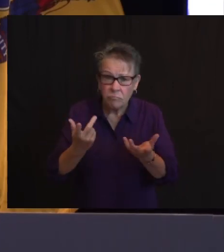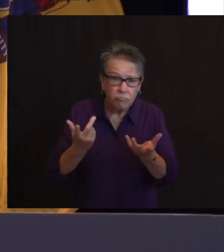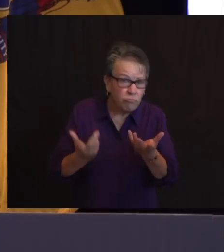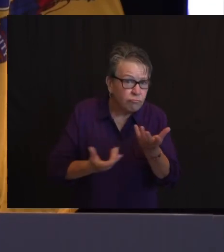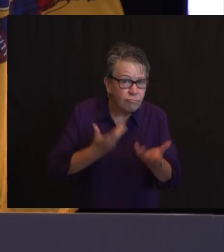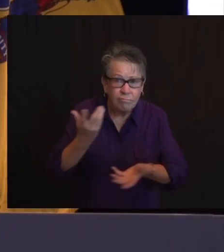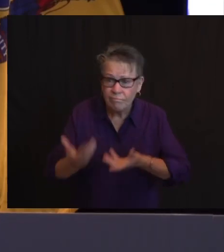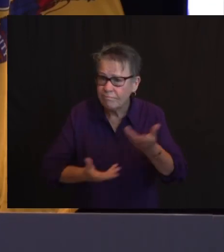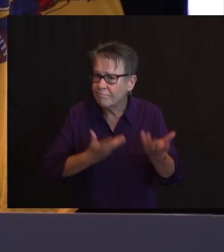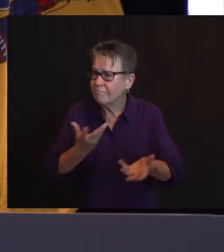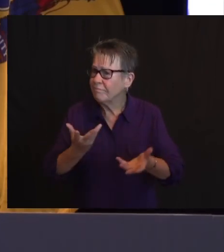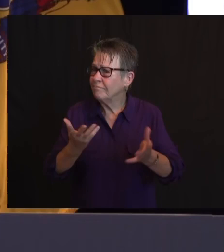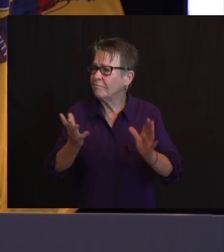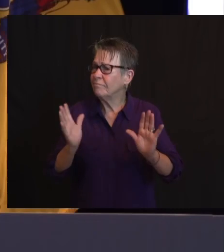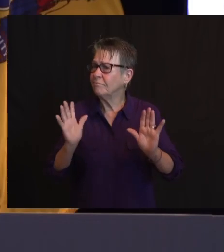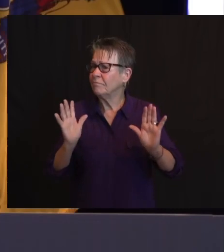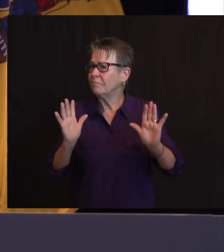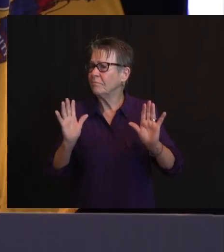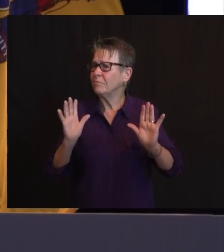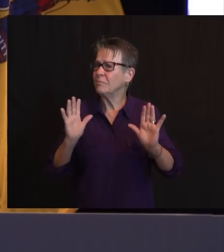we can strike. Thank you. Dave, good afternoon.